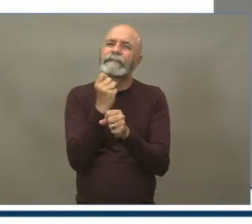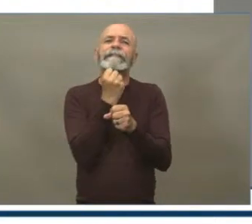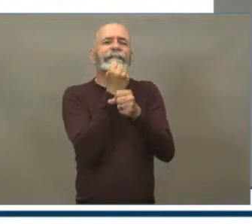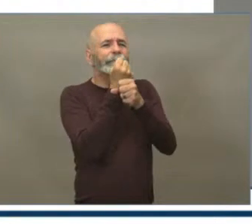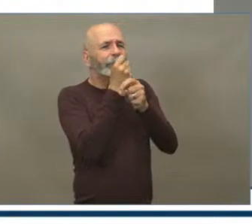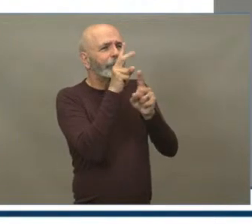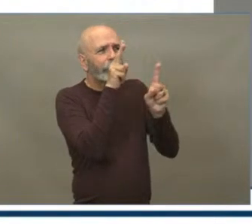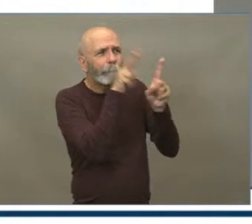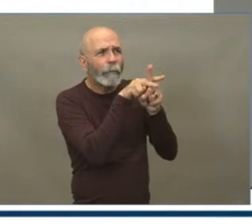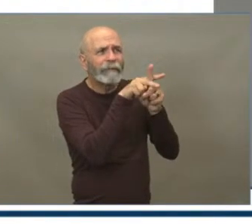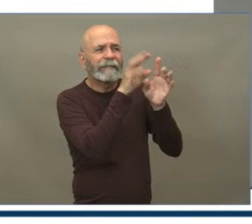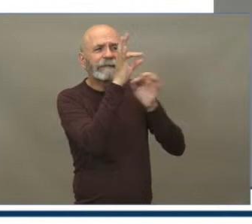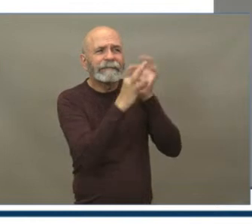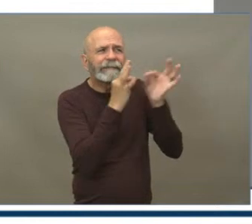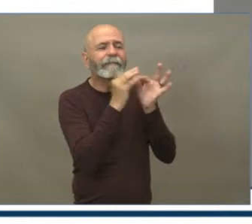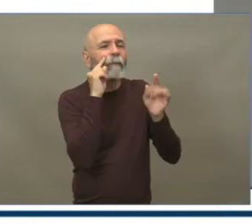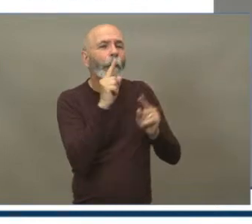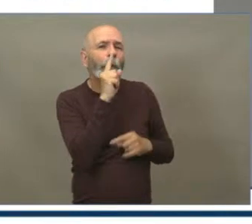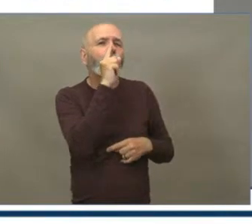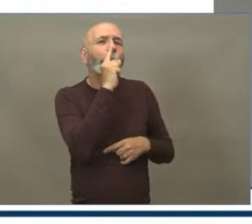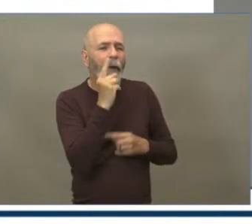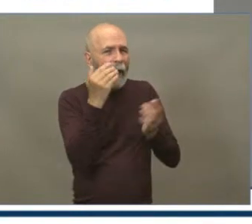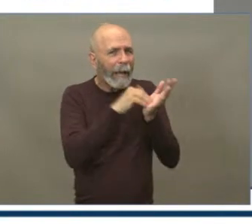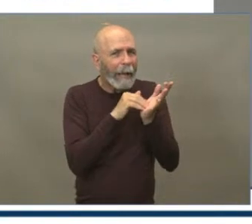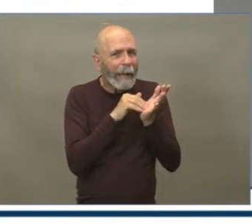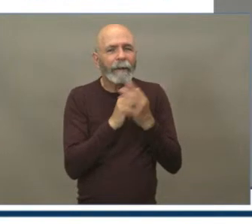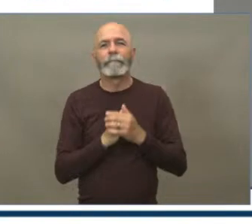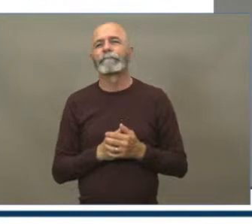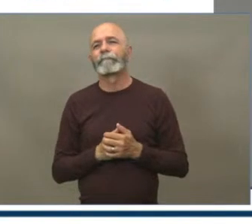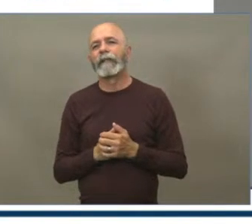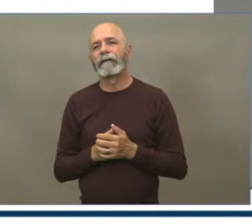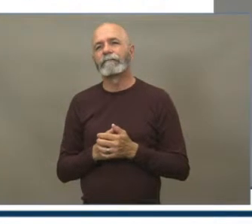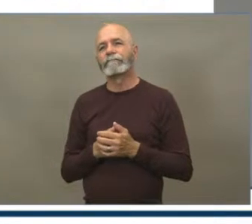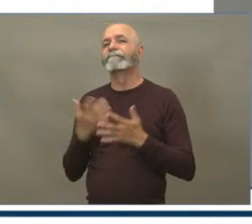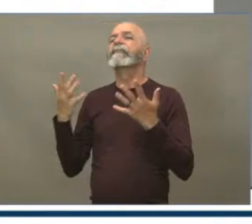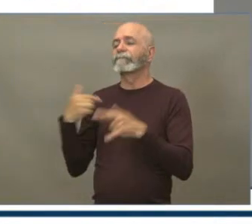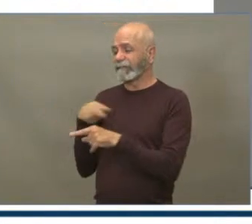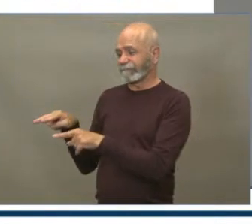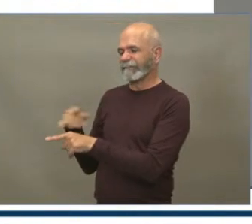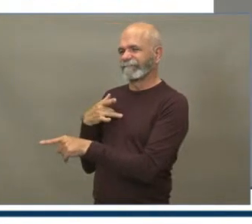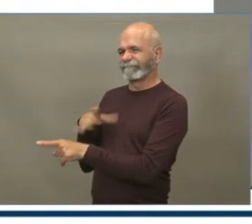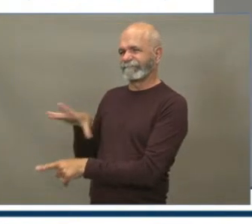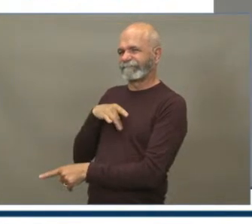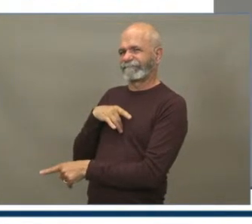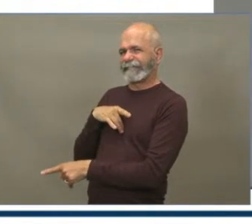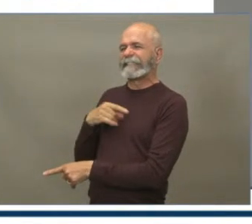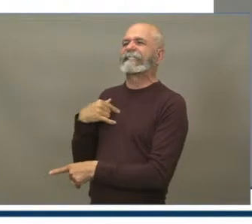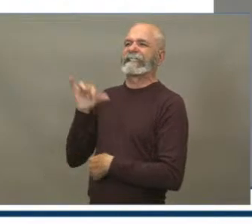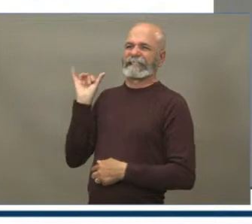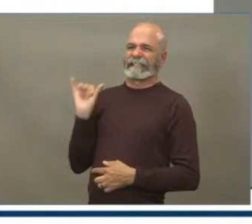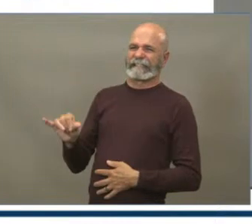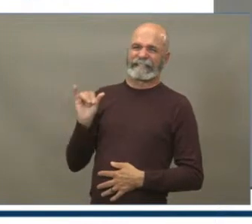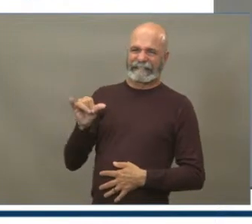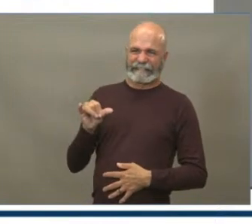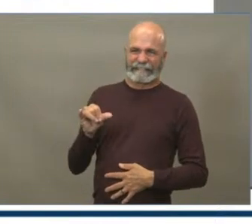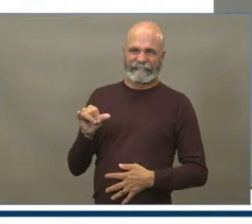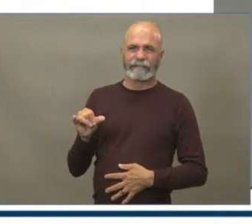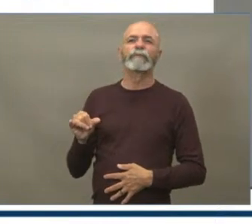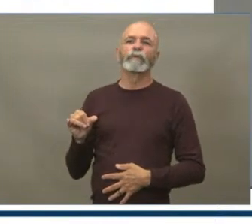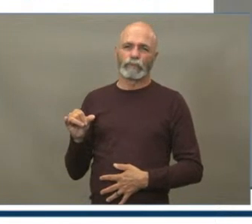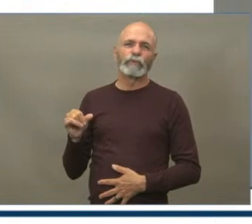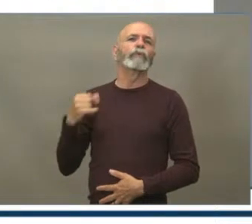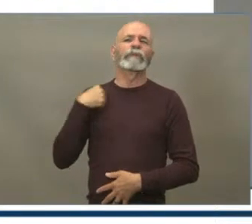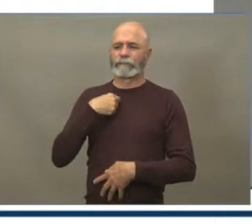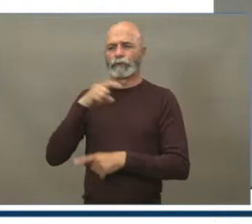are exposed and you think you're at risk, go book a test at a primary assessment center or one of the pop-ups